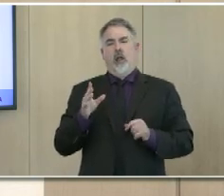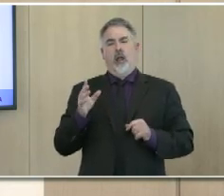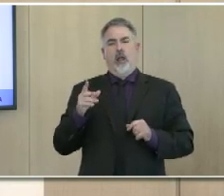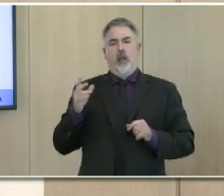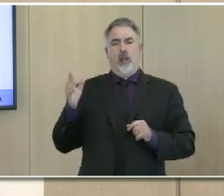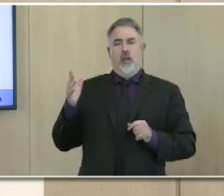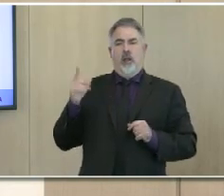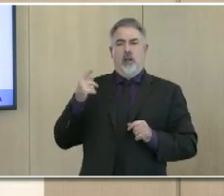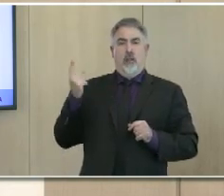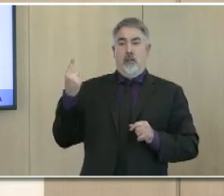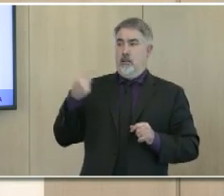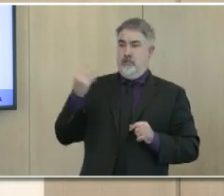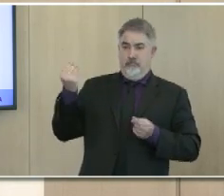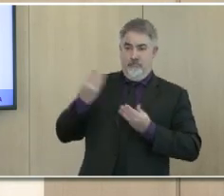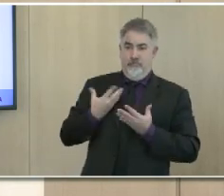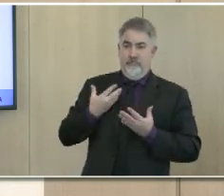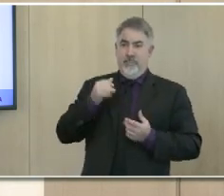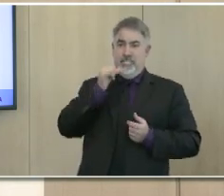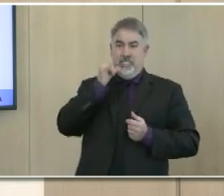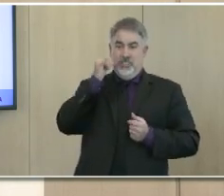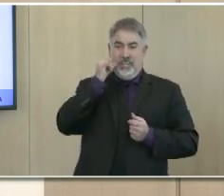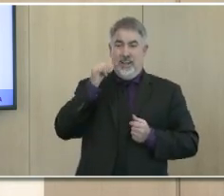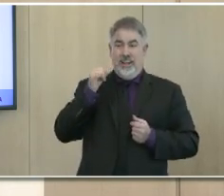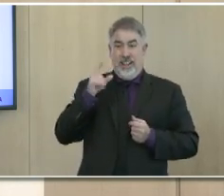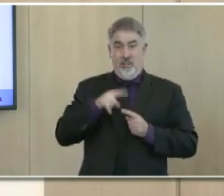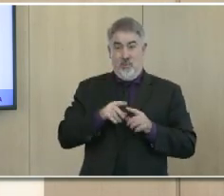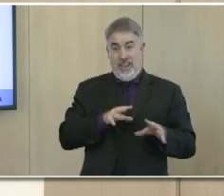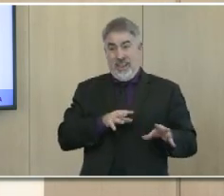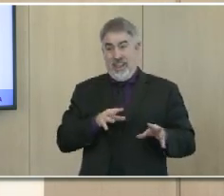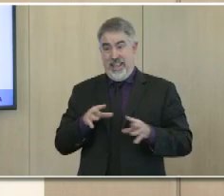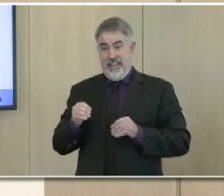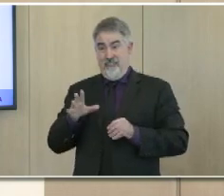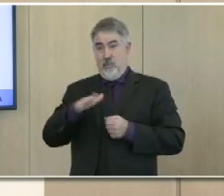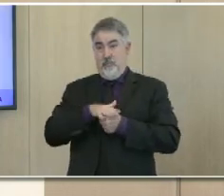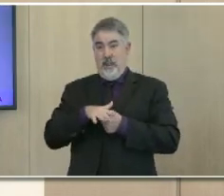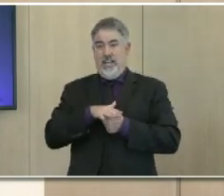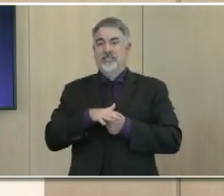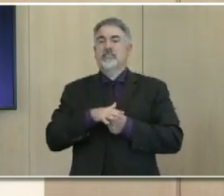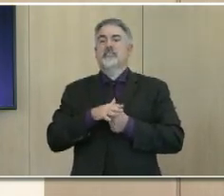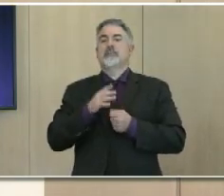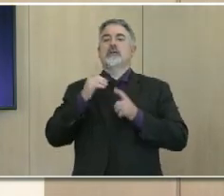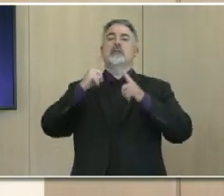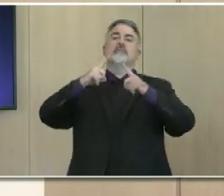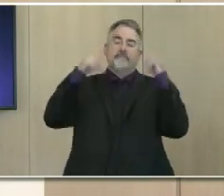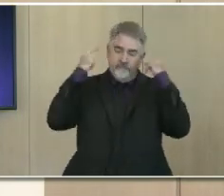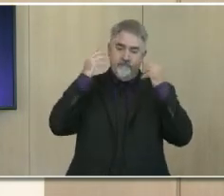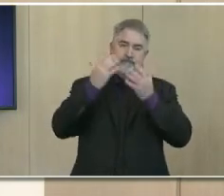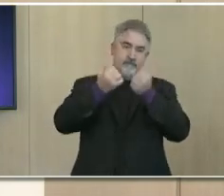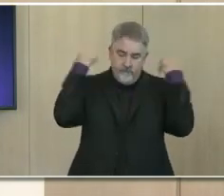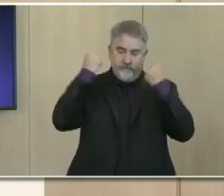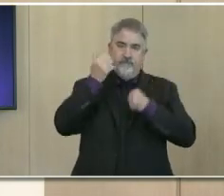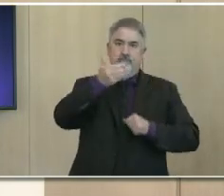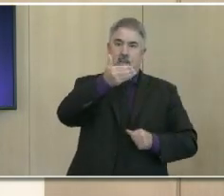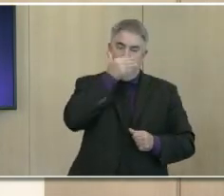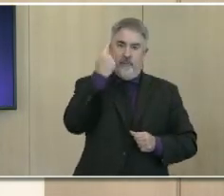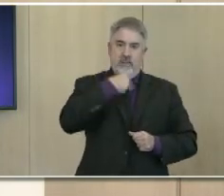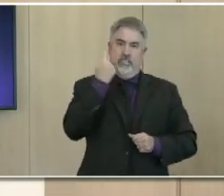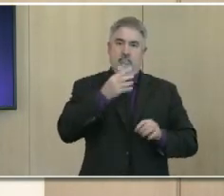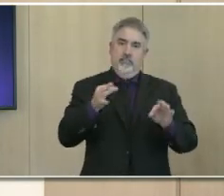yesterday. And that is, when you leave your place, cover your face. Thank you. That concludes today's briefing.